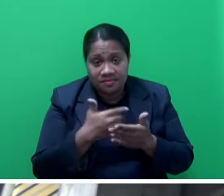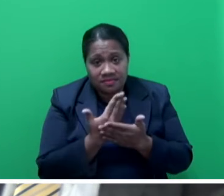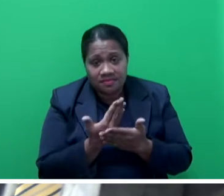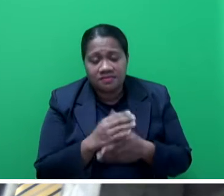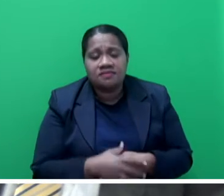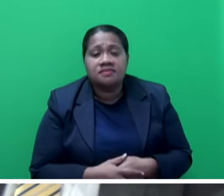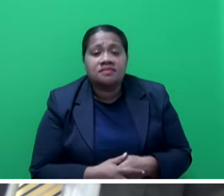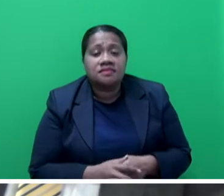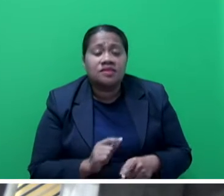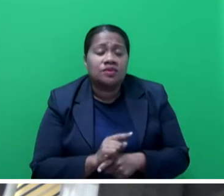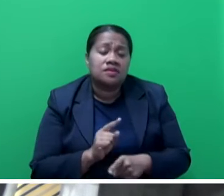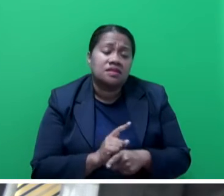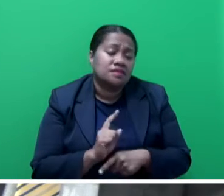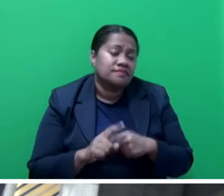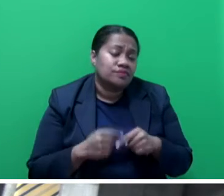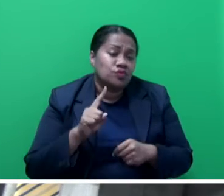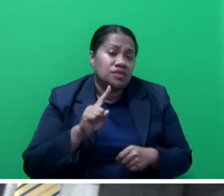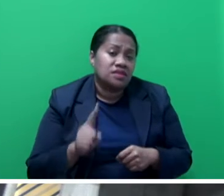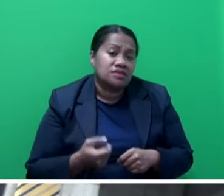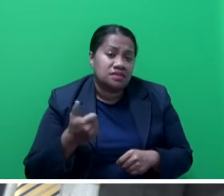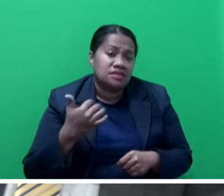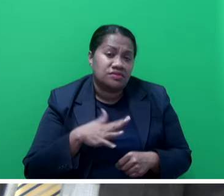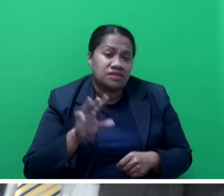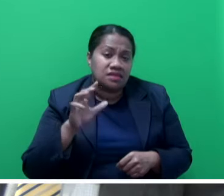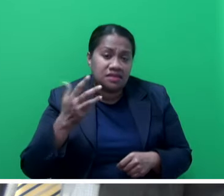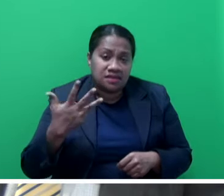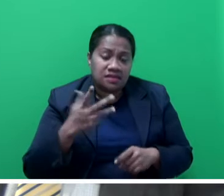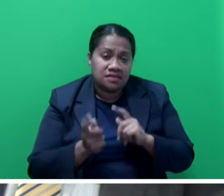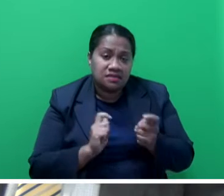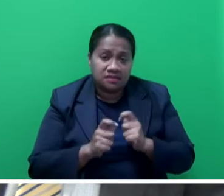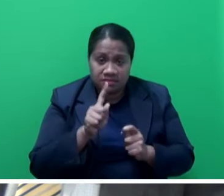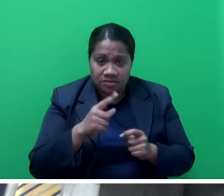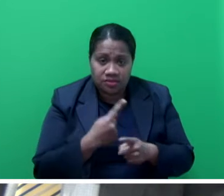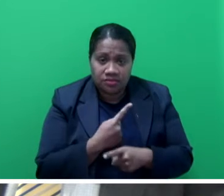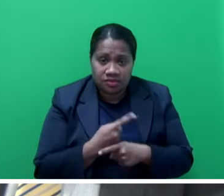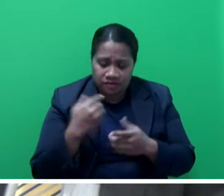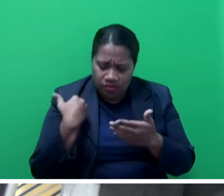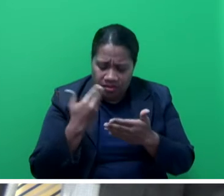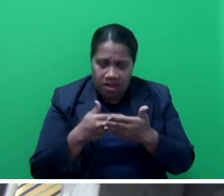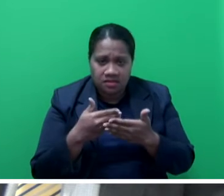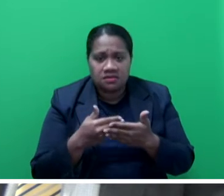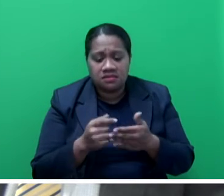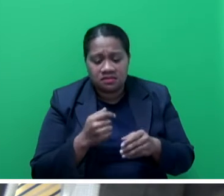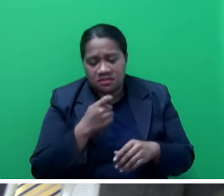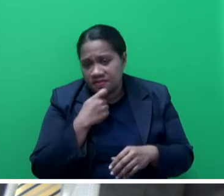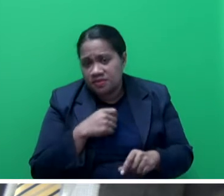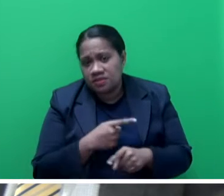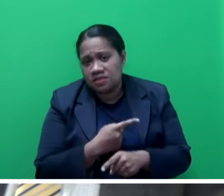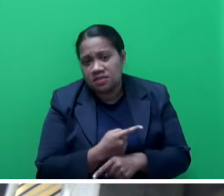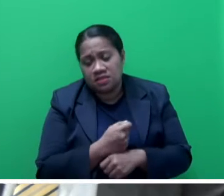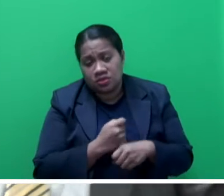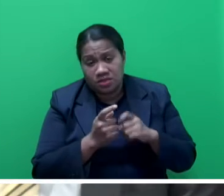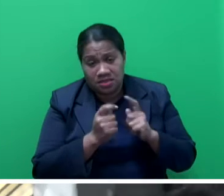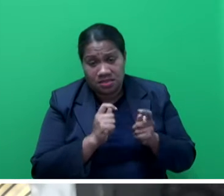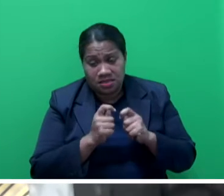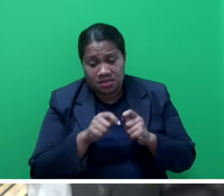weekly average of 1,609 tests per week over the last 2 weeks. Our testing capability now